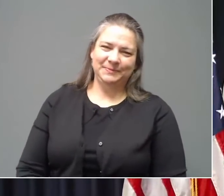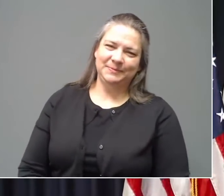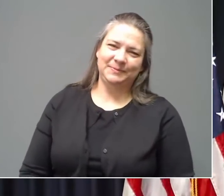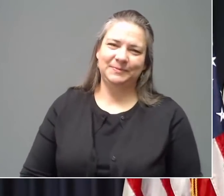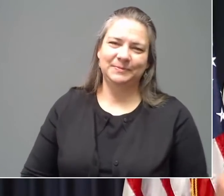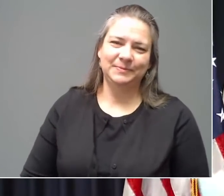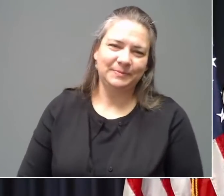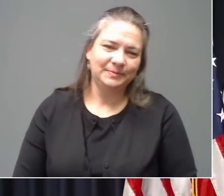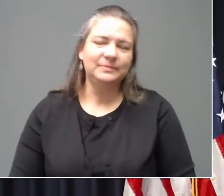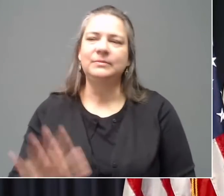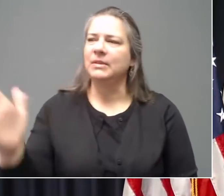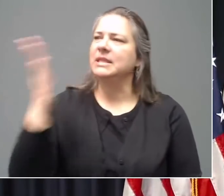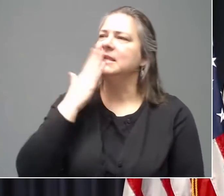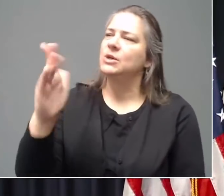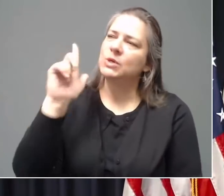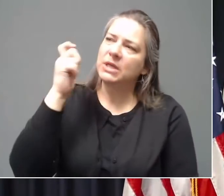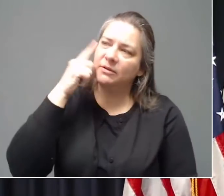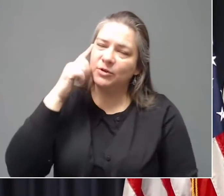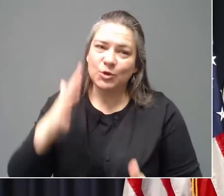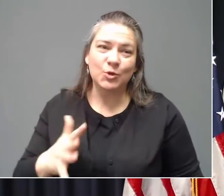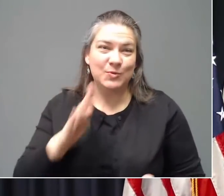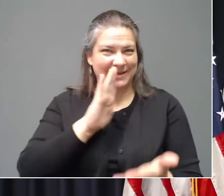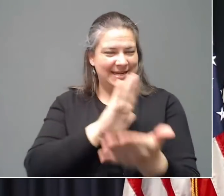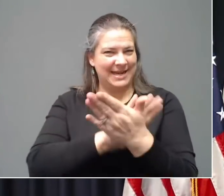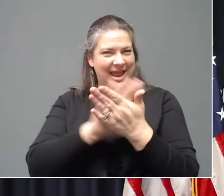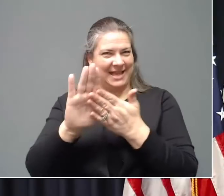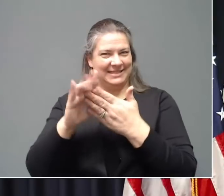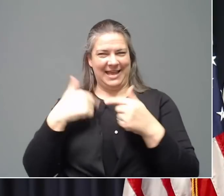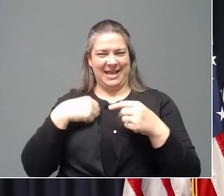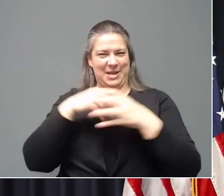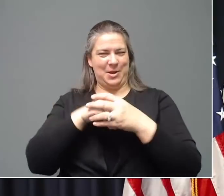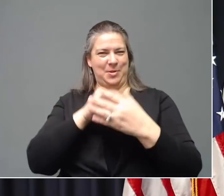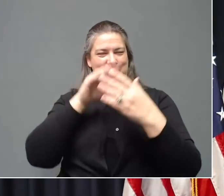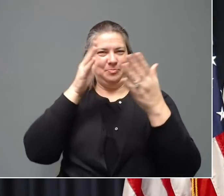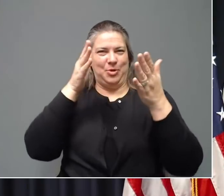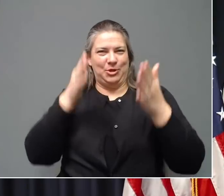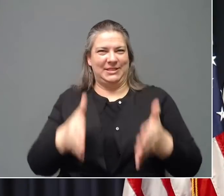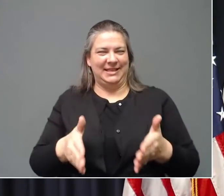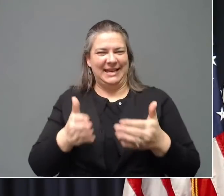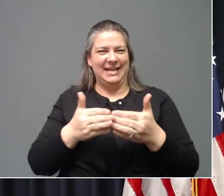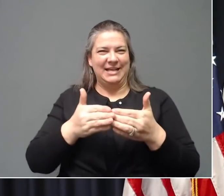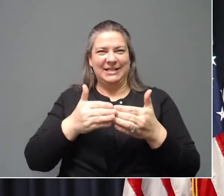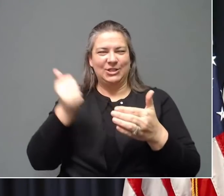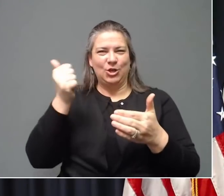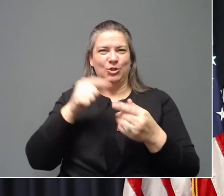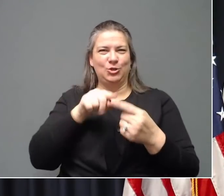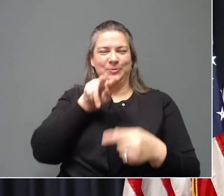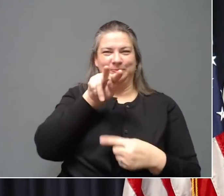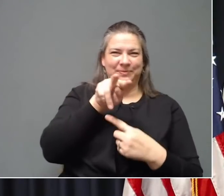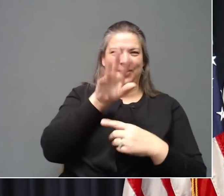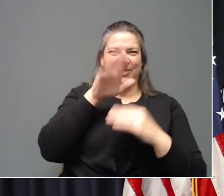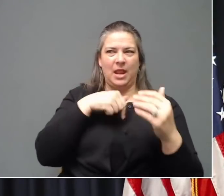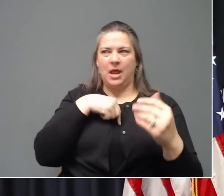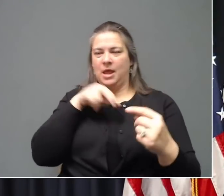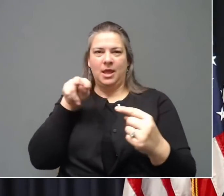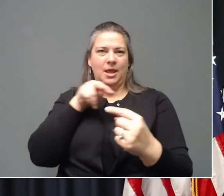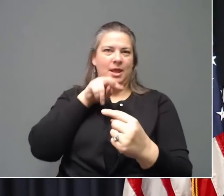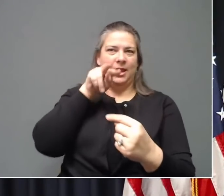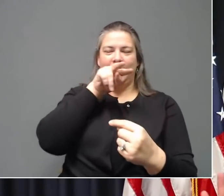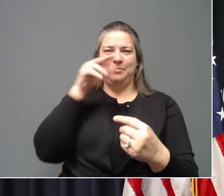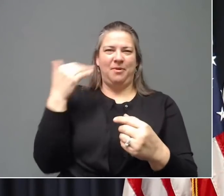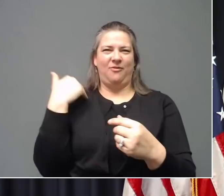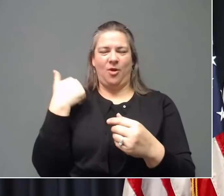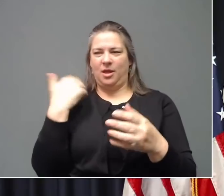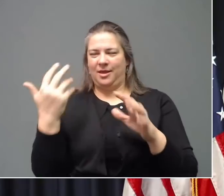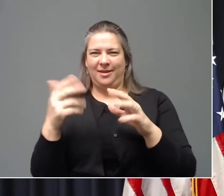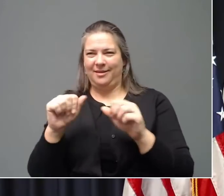Thank you very much, Governor. It's nice to actually be here in person. It's a lot easier to talk to the camera straight. James, could you please put up my slides? I'm